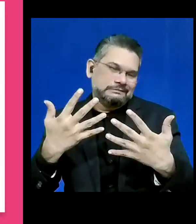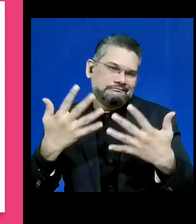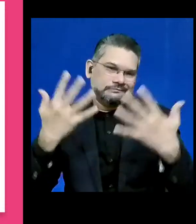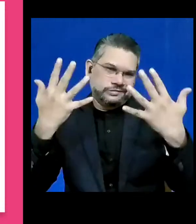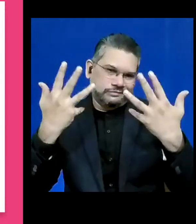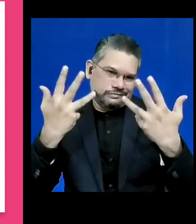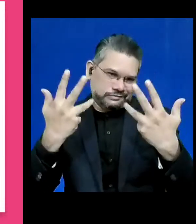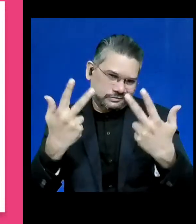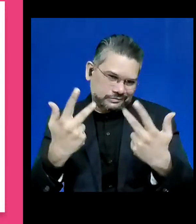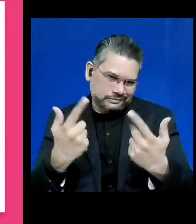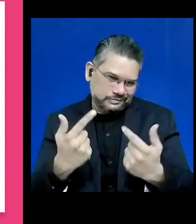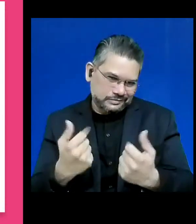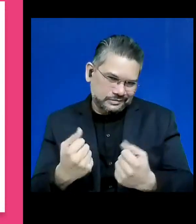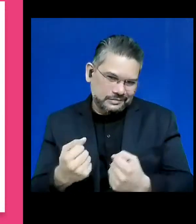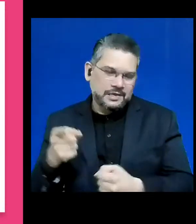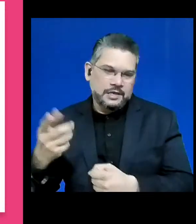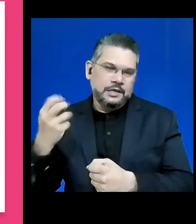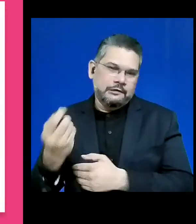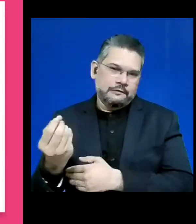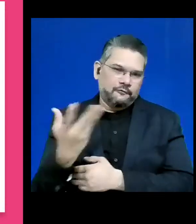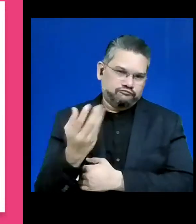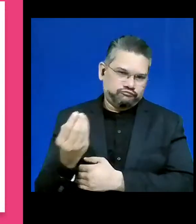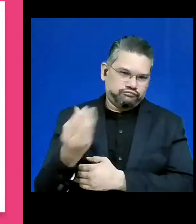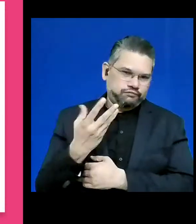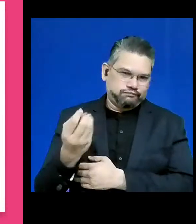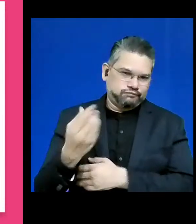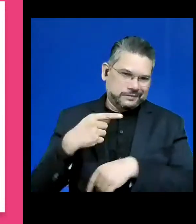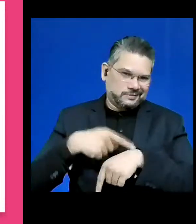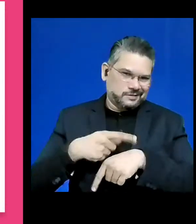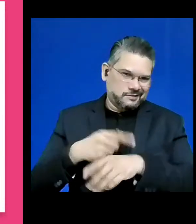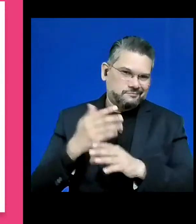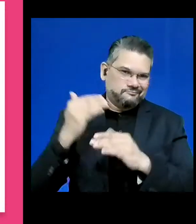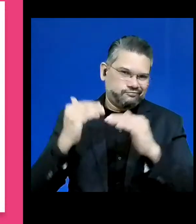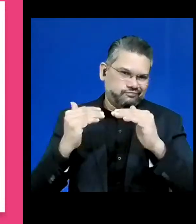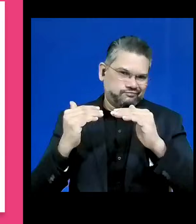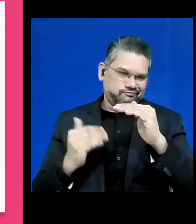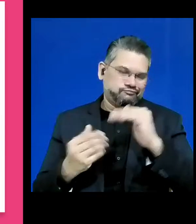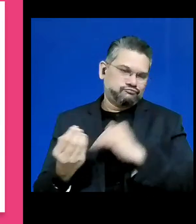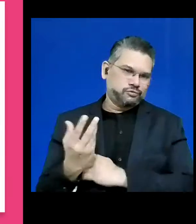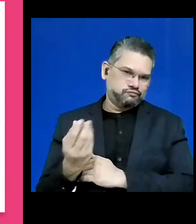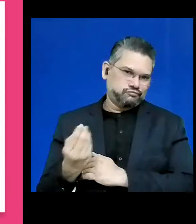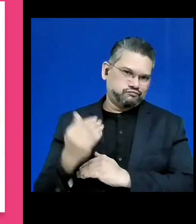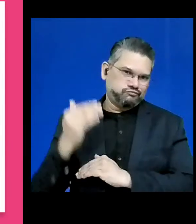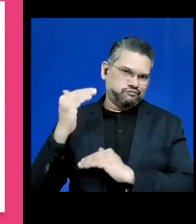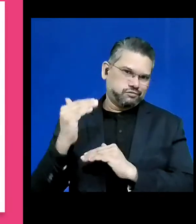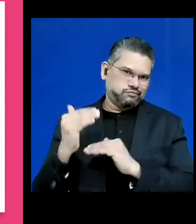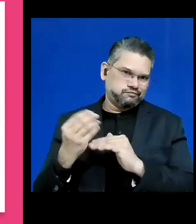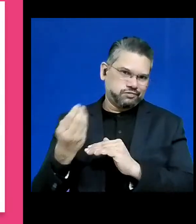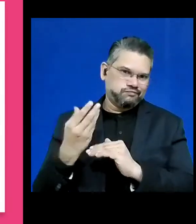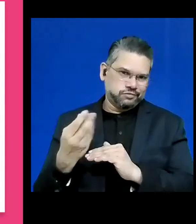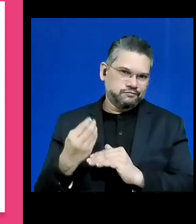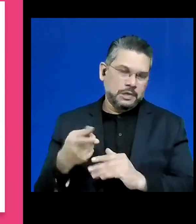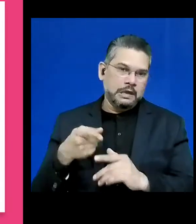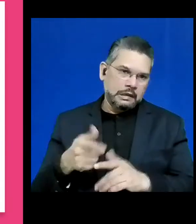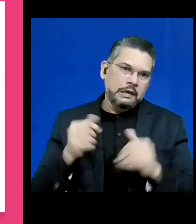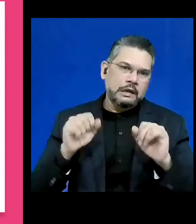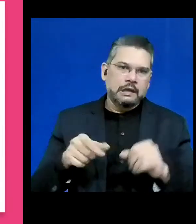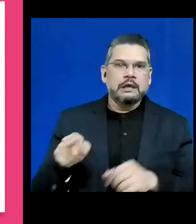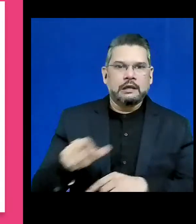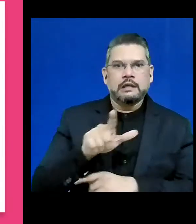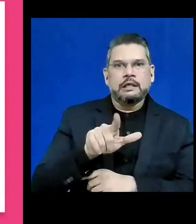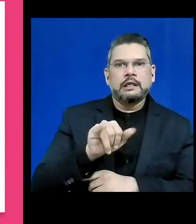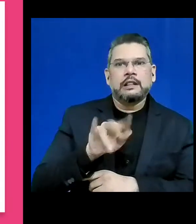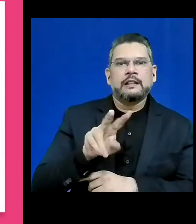expire after a certain period, that might be better handled in a live region because you're changing just